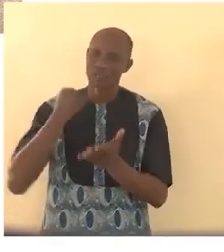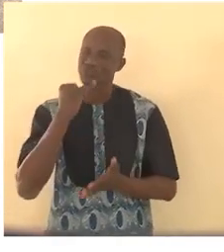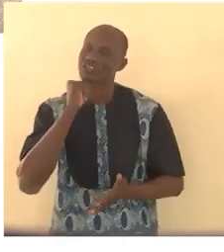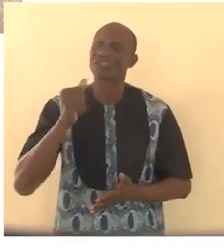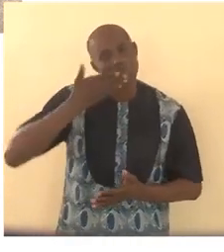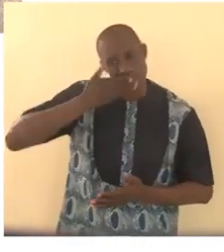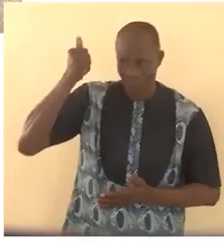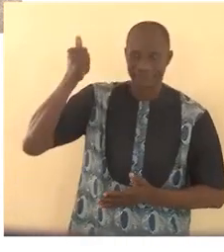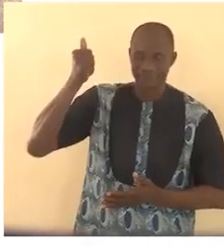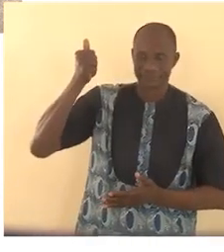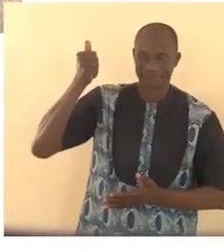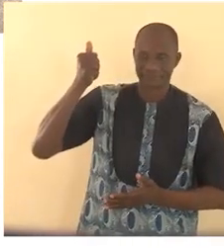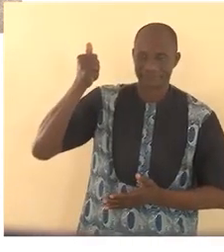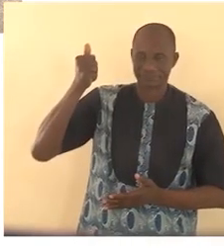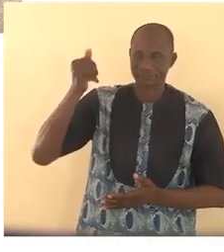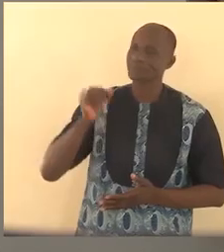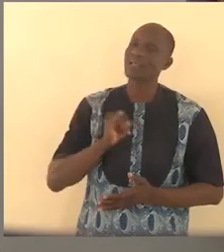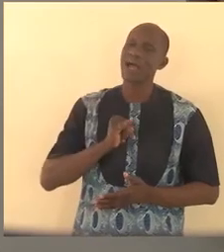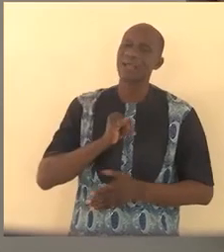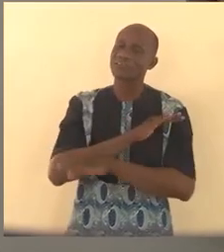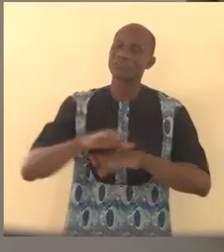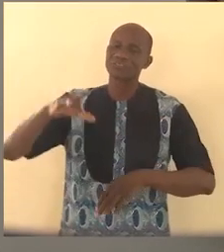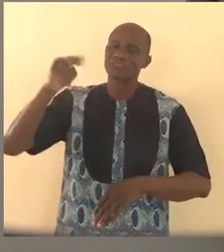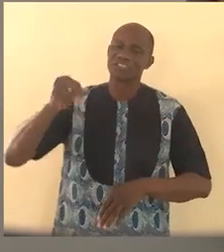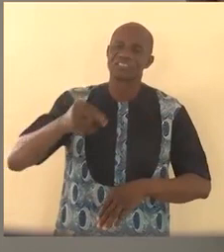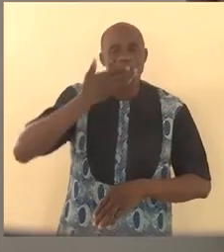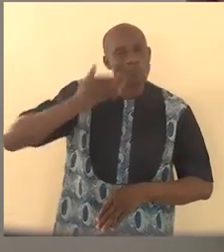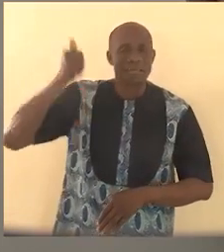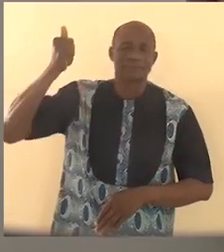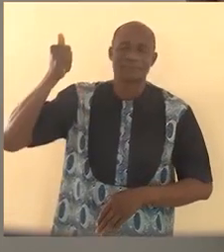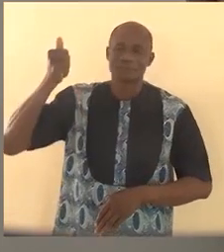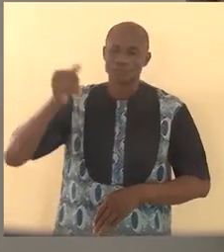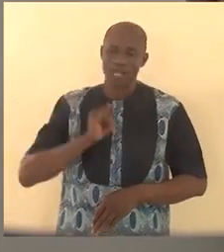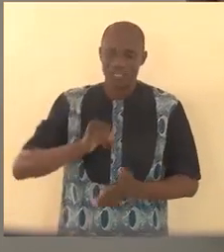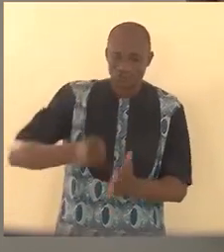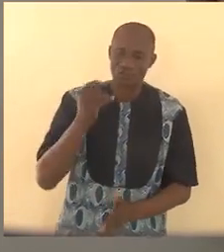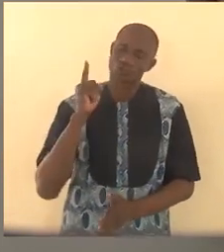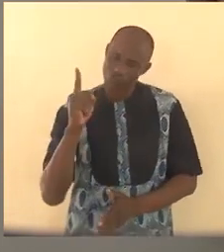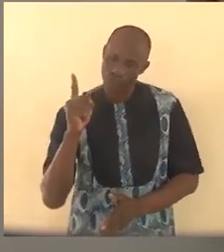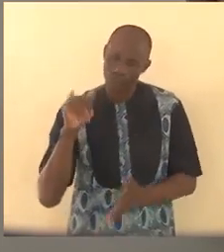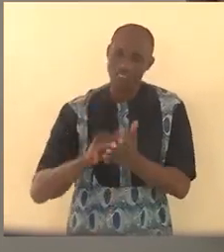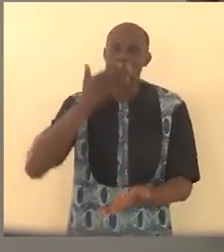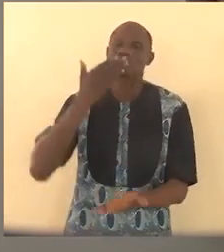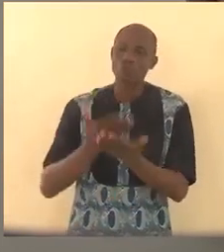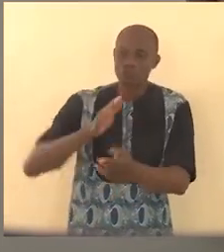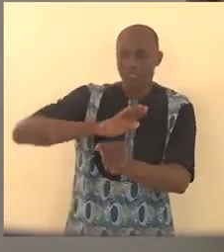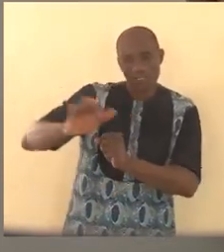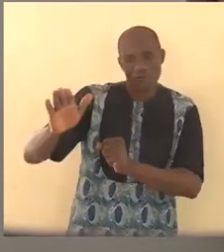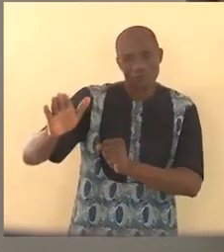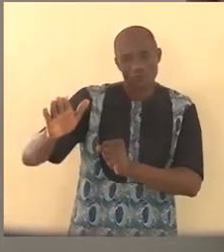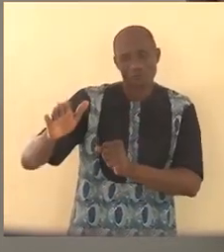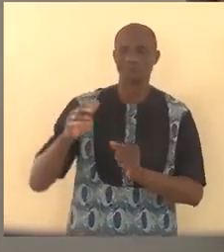It is not the best. I don't need the best. I just need one that is good